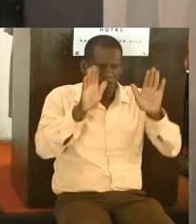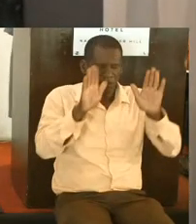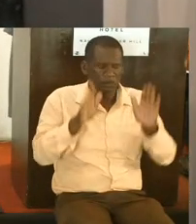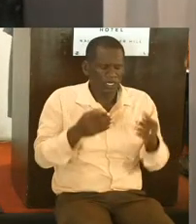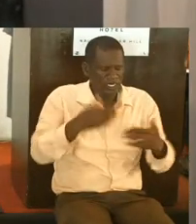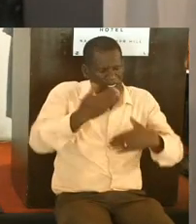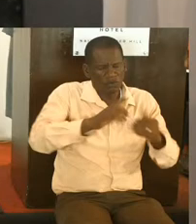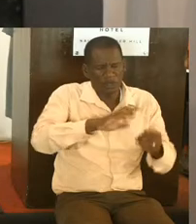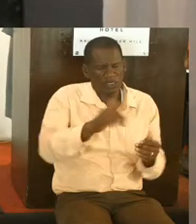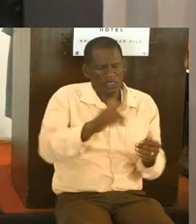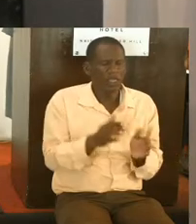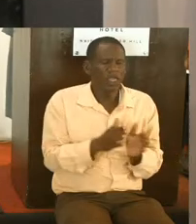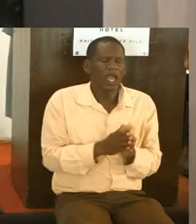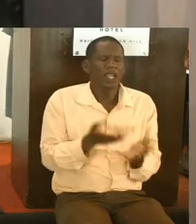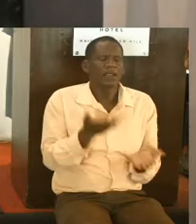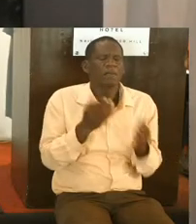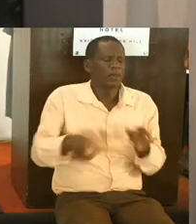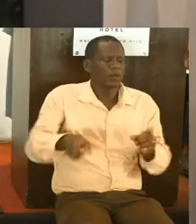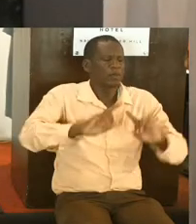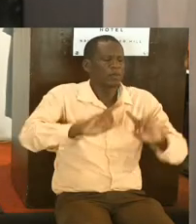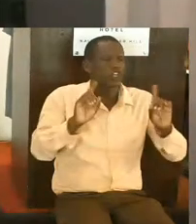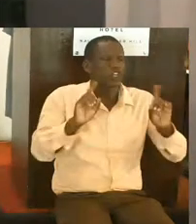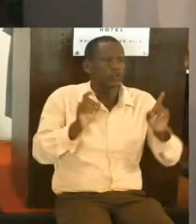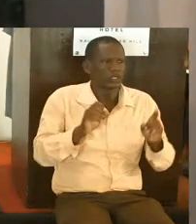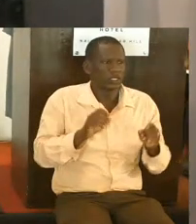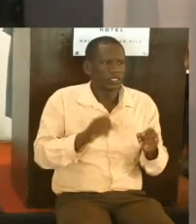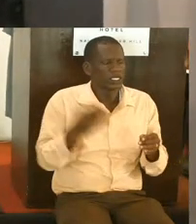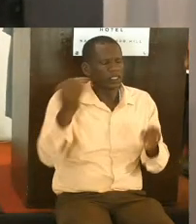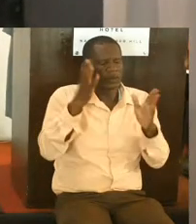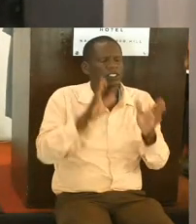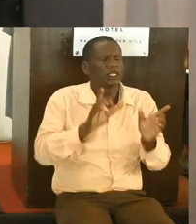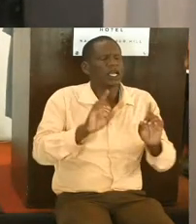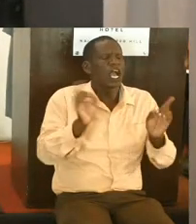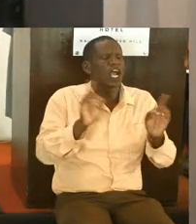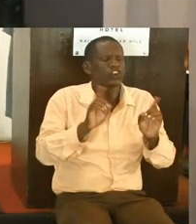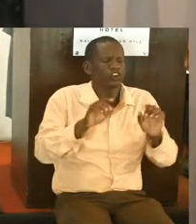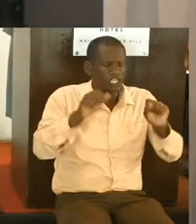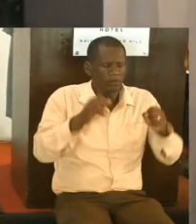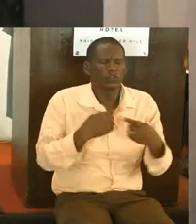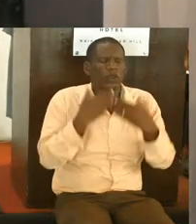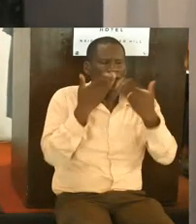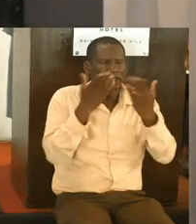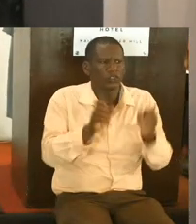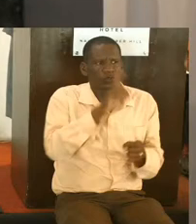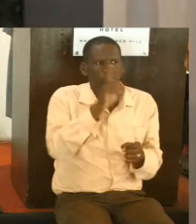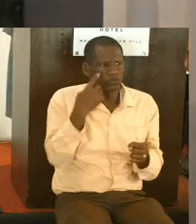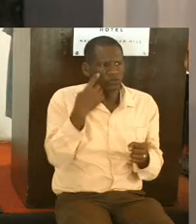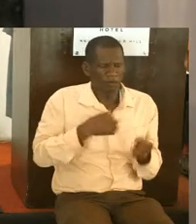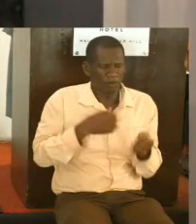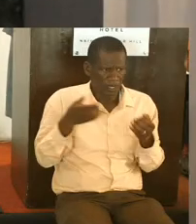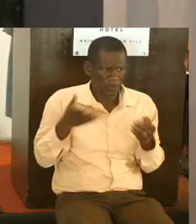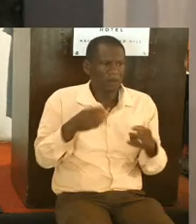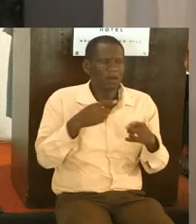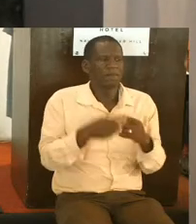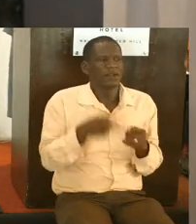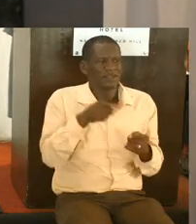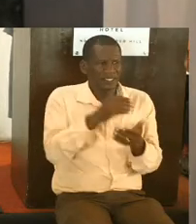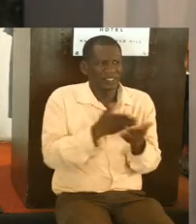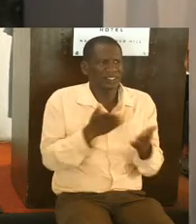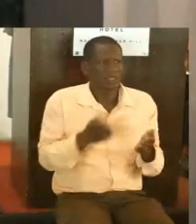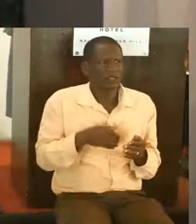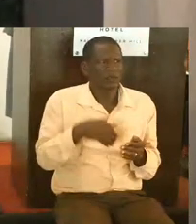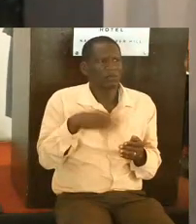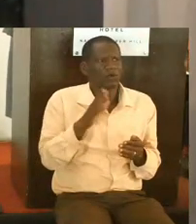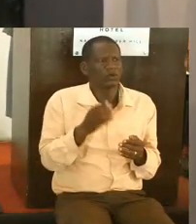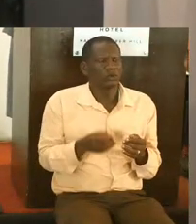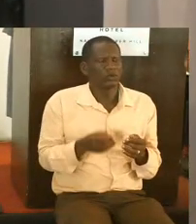interrelated and we may not the presenters may not be able to answer those questions fully now but it's something we want